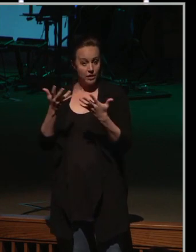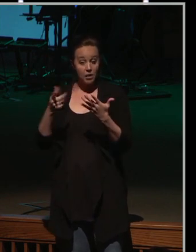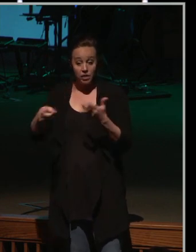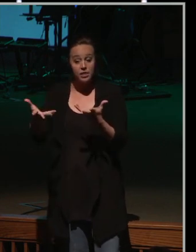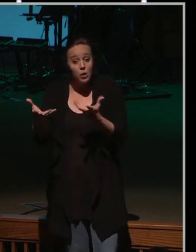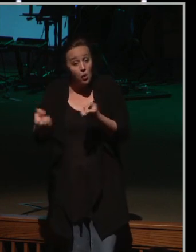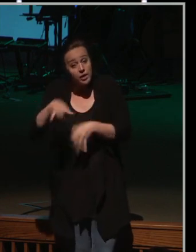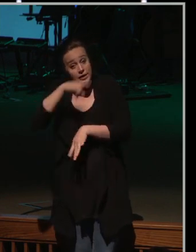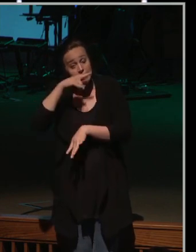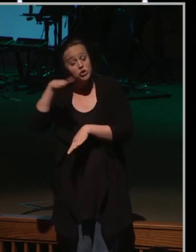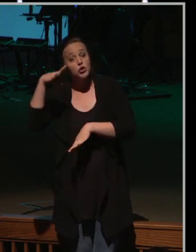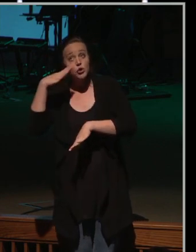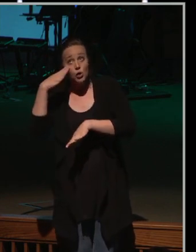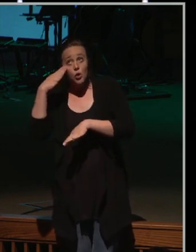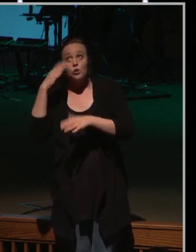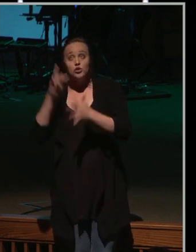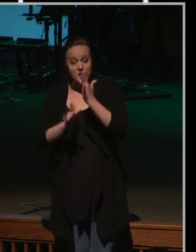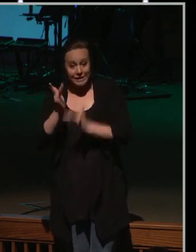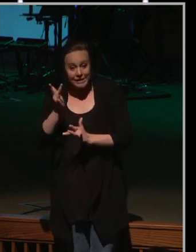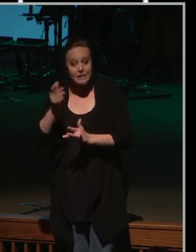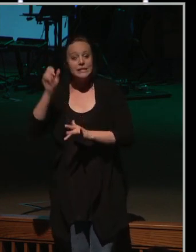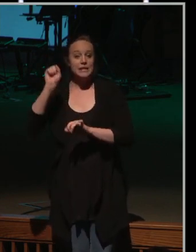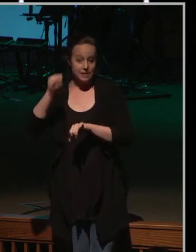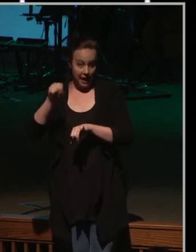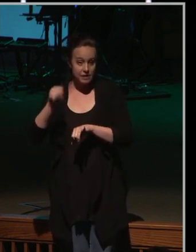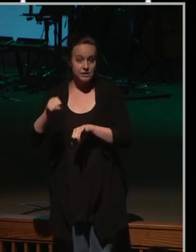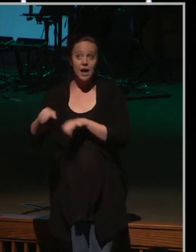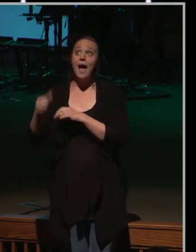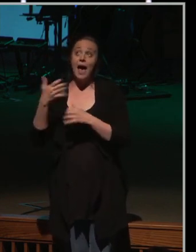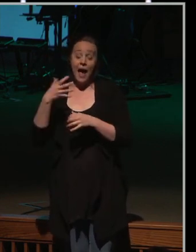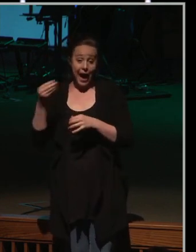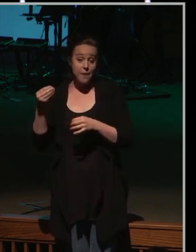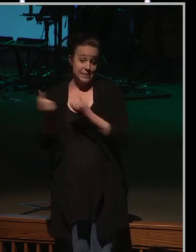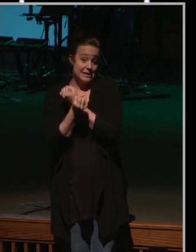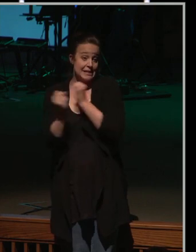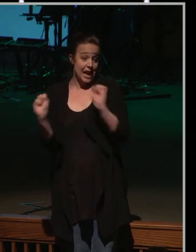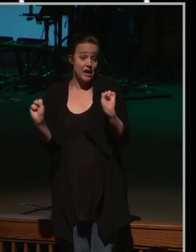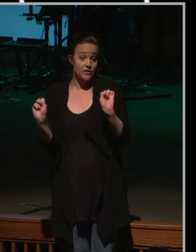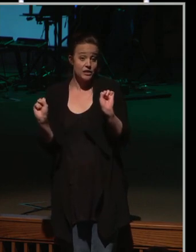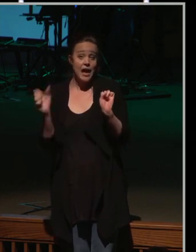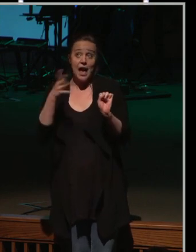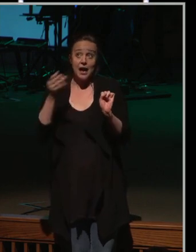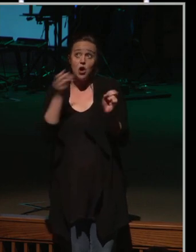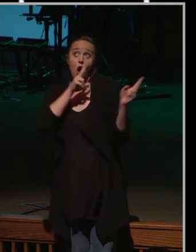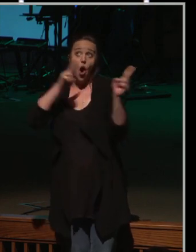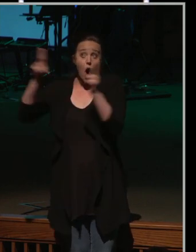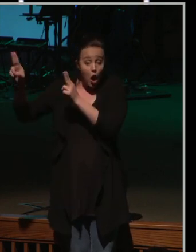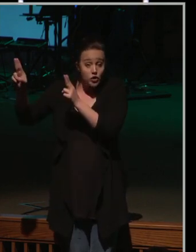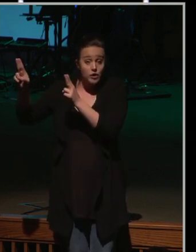faith in Jesus, and to live lives that honor him. Everything else, careers, whatever that